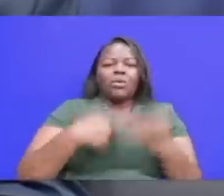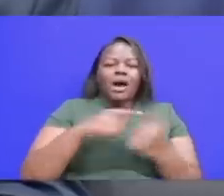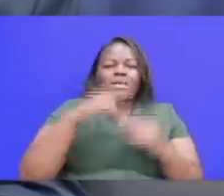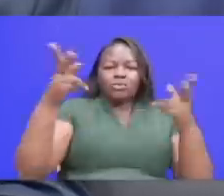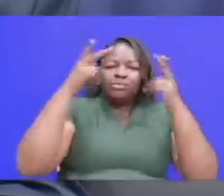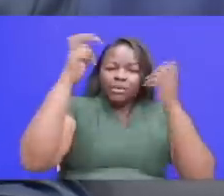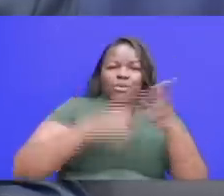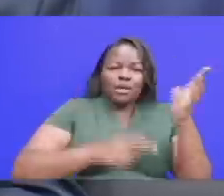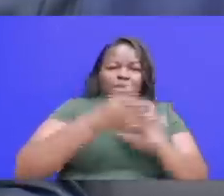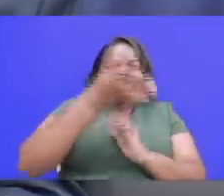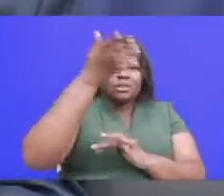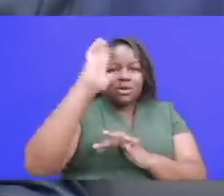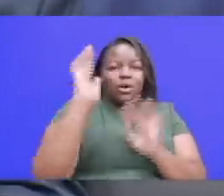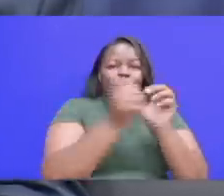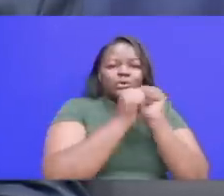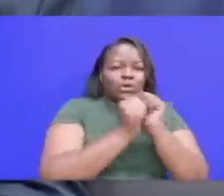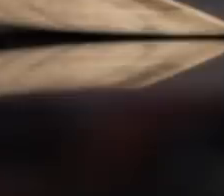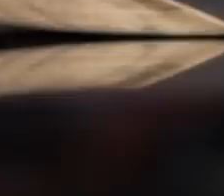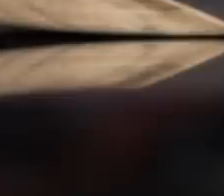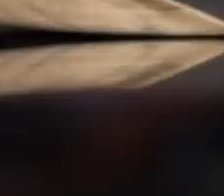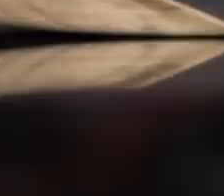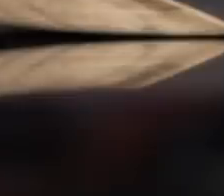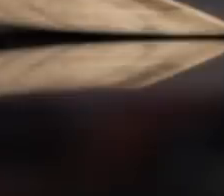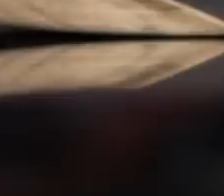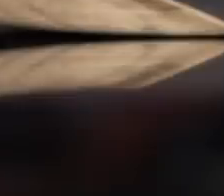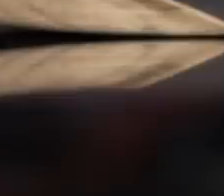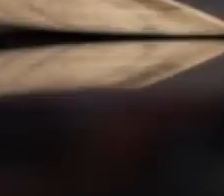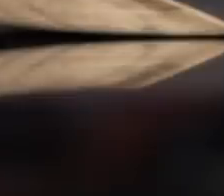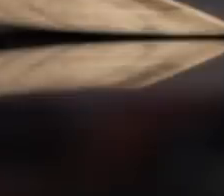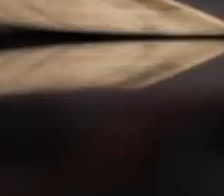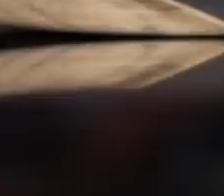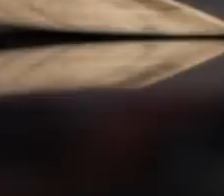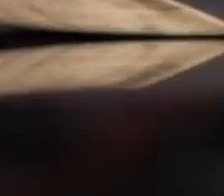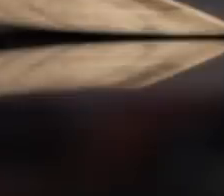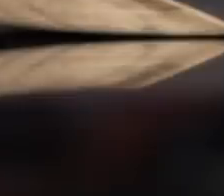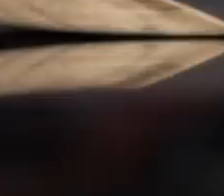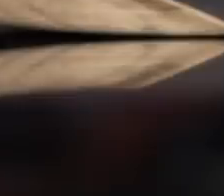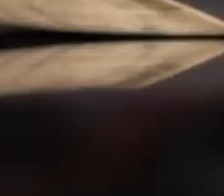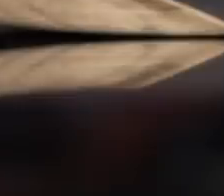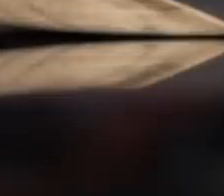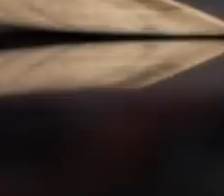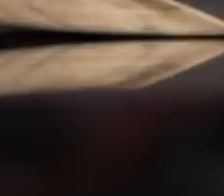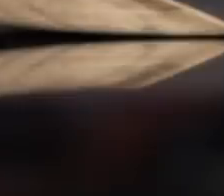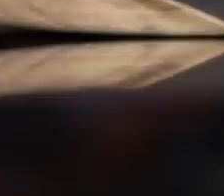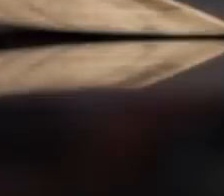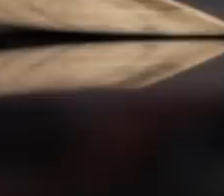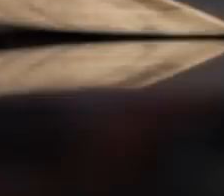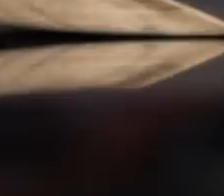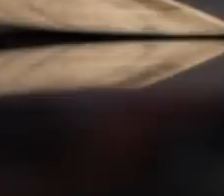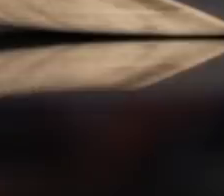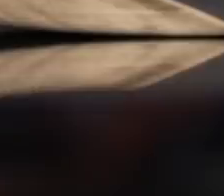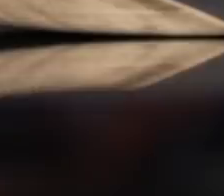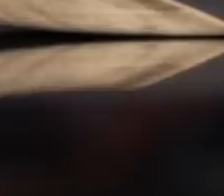God was with him. Joseph. And his master saw that the Lord was with him. And that the Lord made